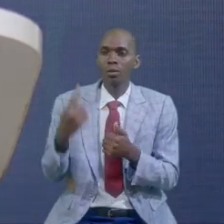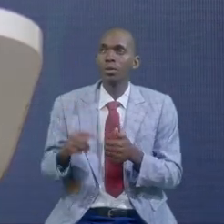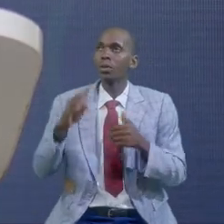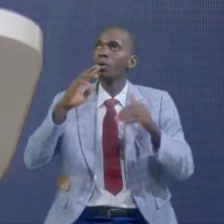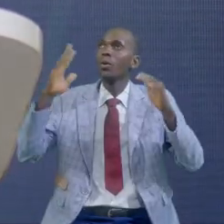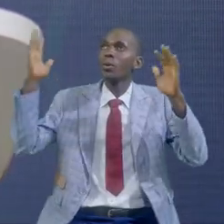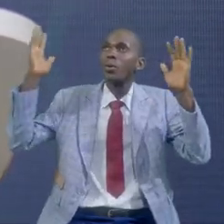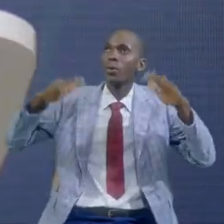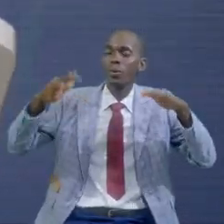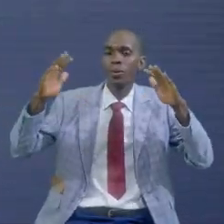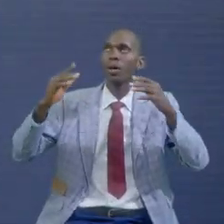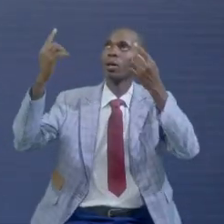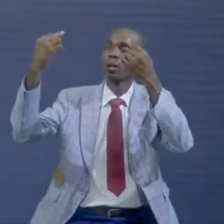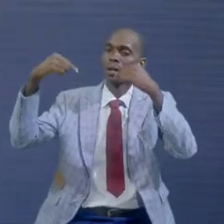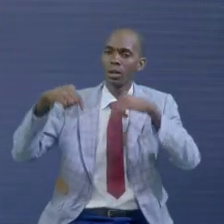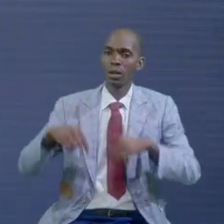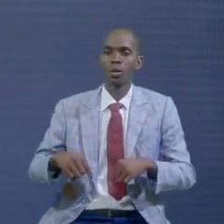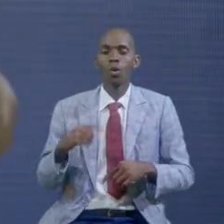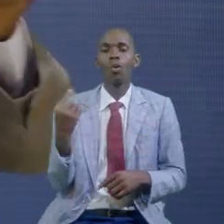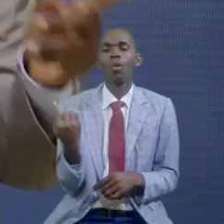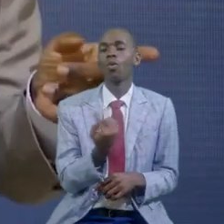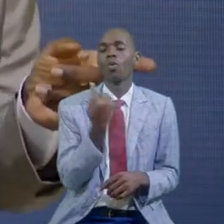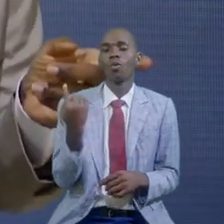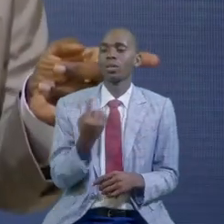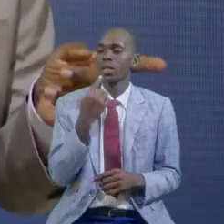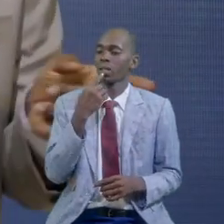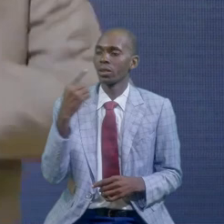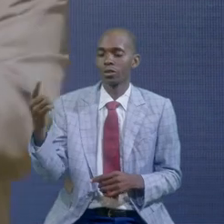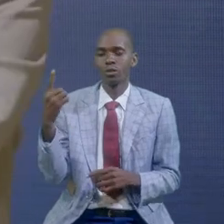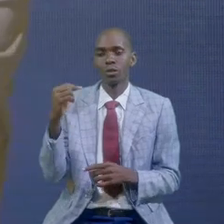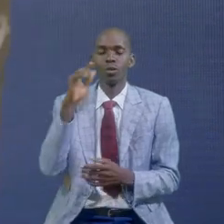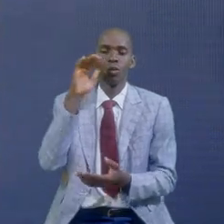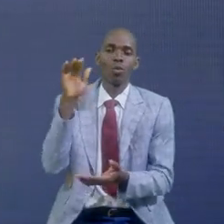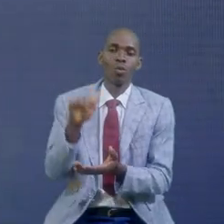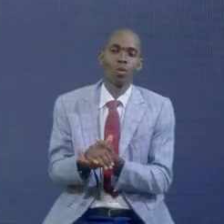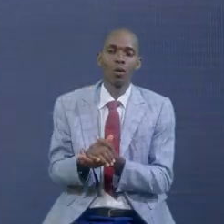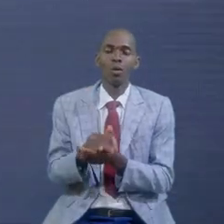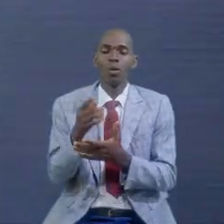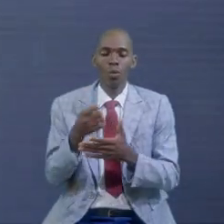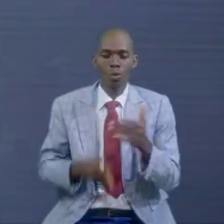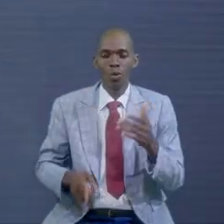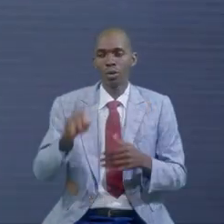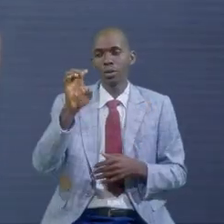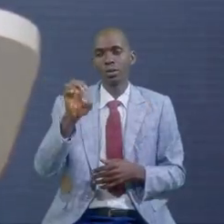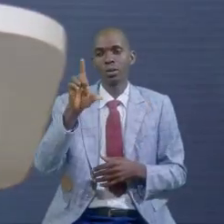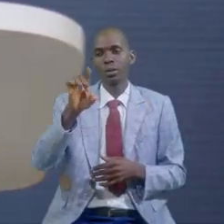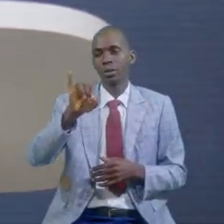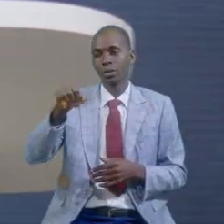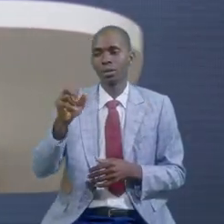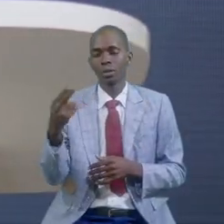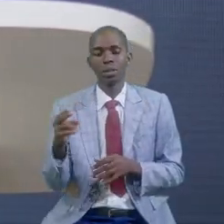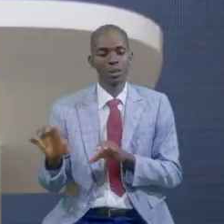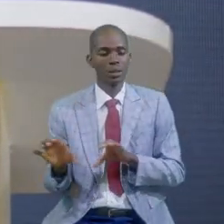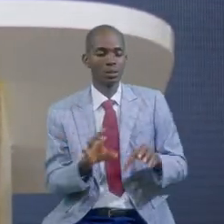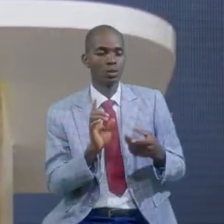refreshing came down. Only told her what Elijah did to the prophets